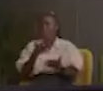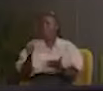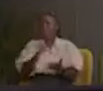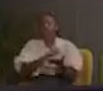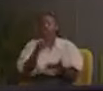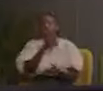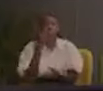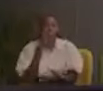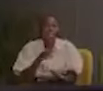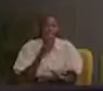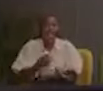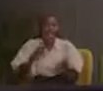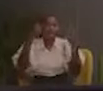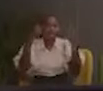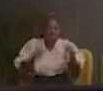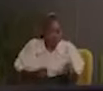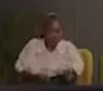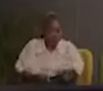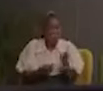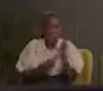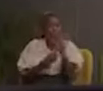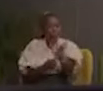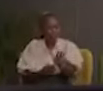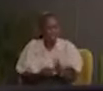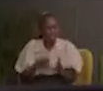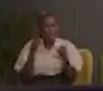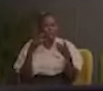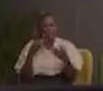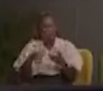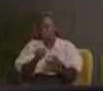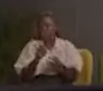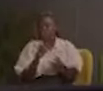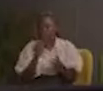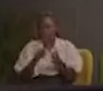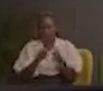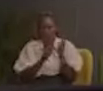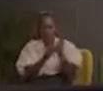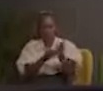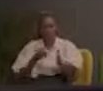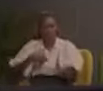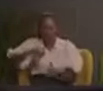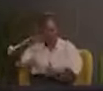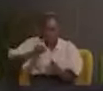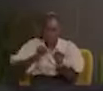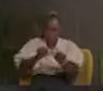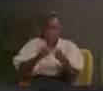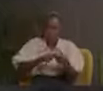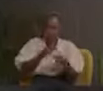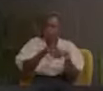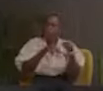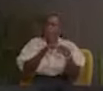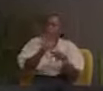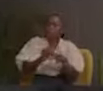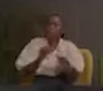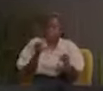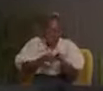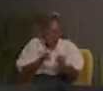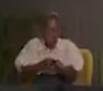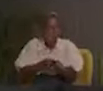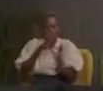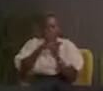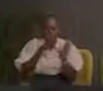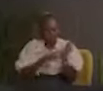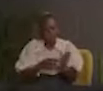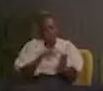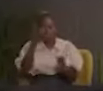are now made manifest. And yet there are many others that are yet to manifest. So we must continue walking by the same rule. And eventually,